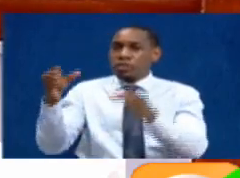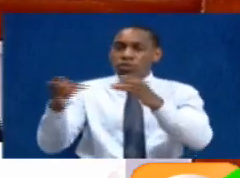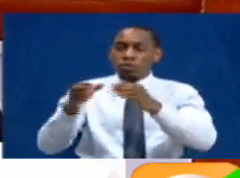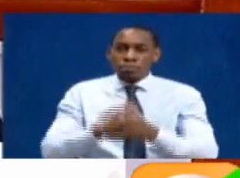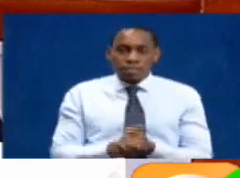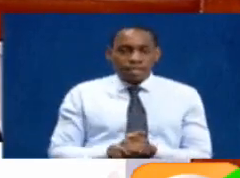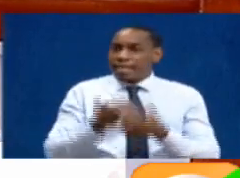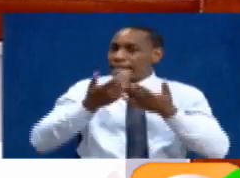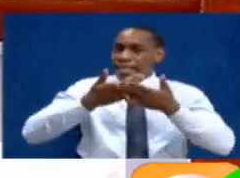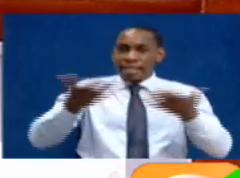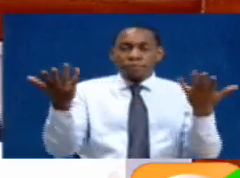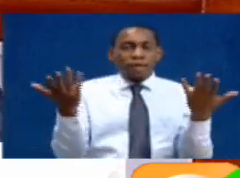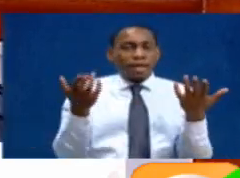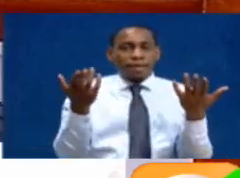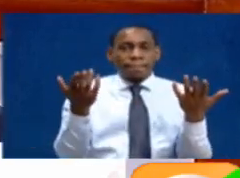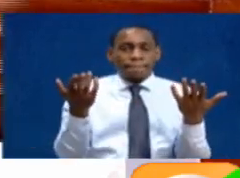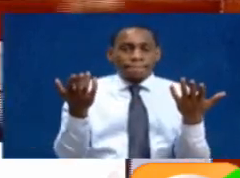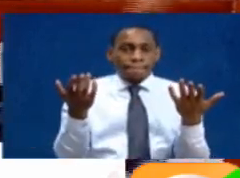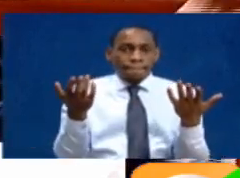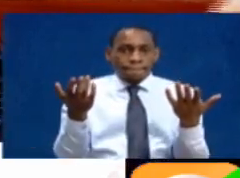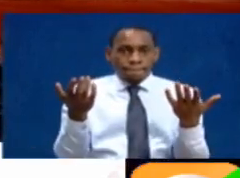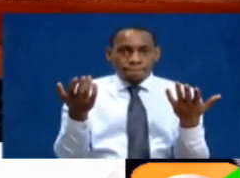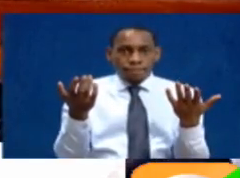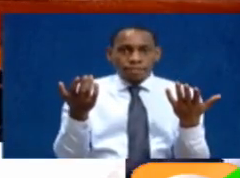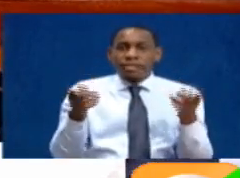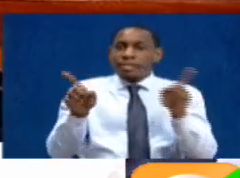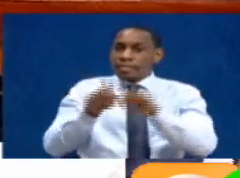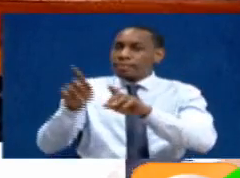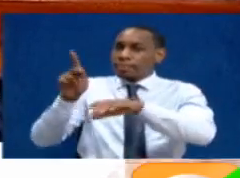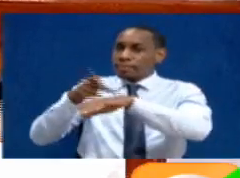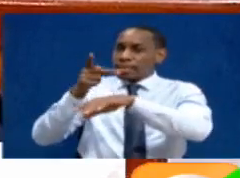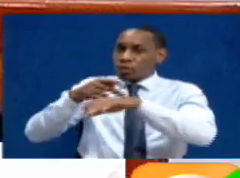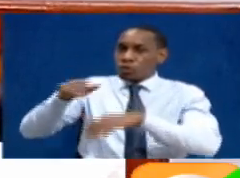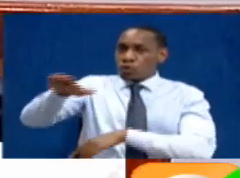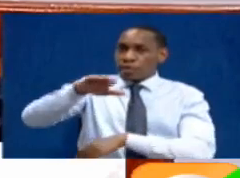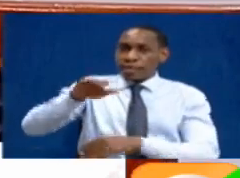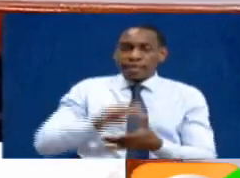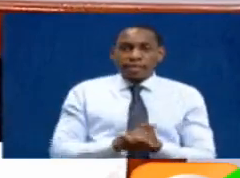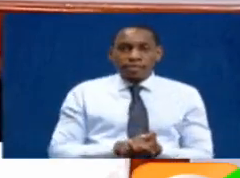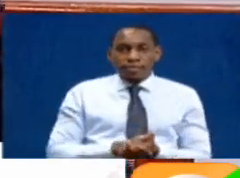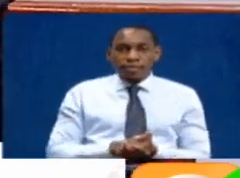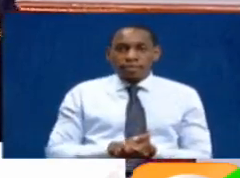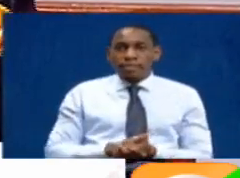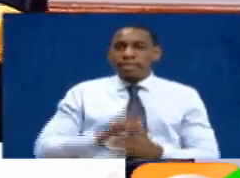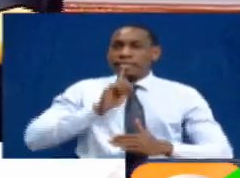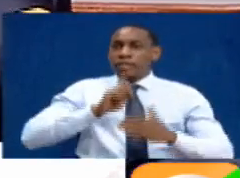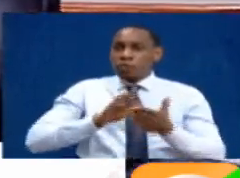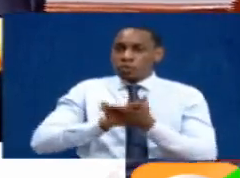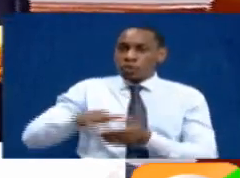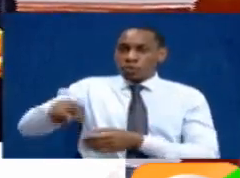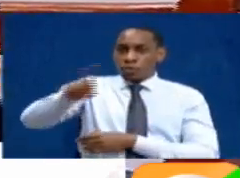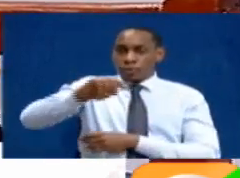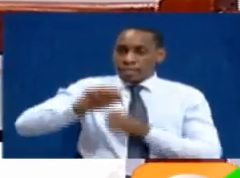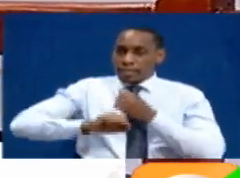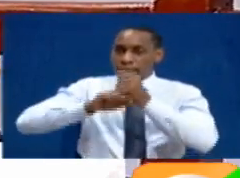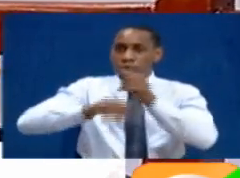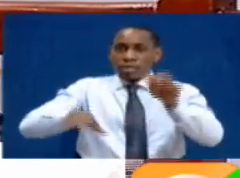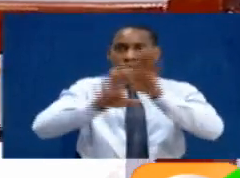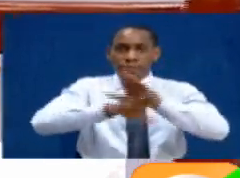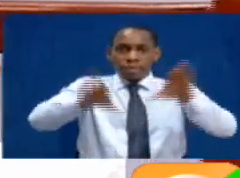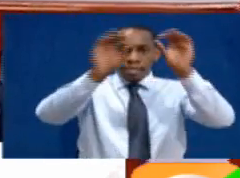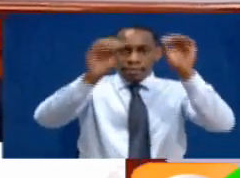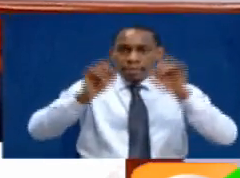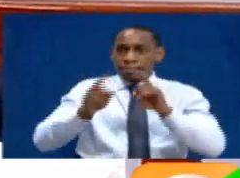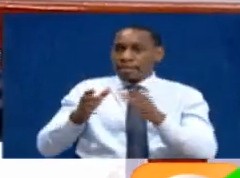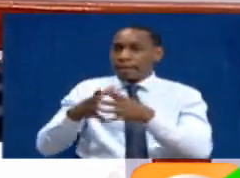differences, everywhere. Come to Kikuyuland. Find these young men, they are saying, we are with the deputy president. Mm-hmm. Yeah,